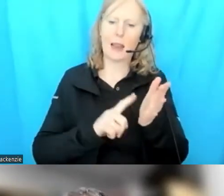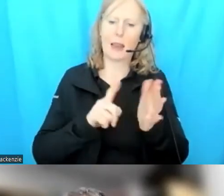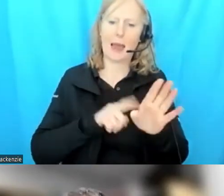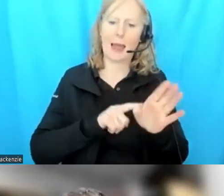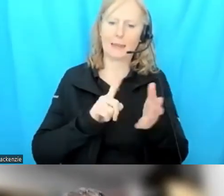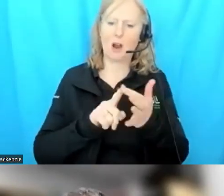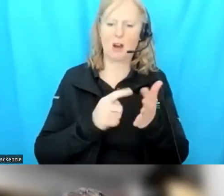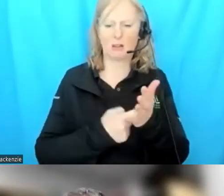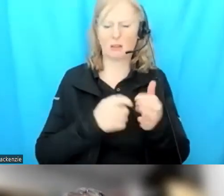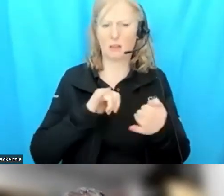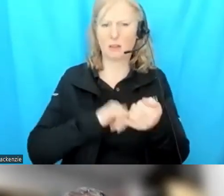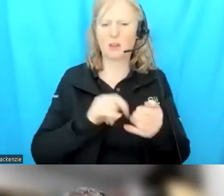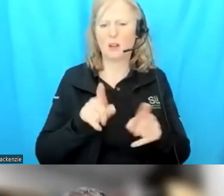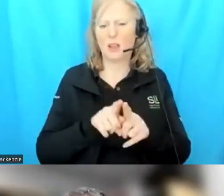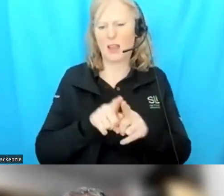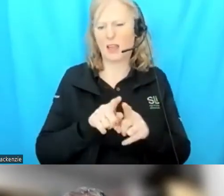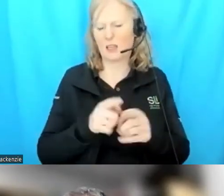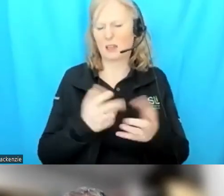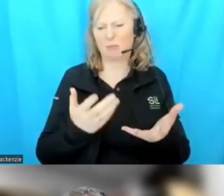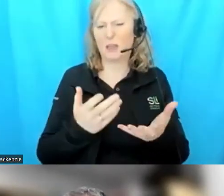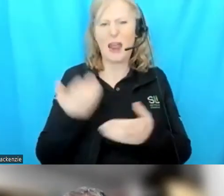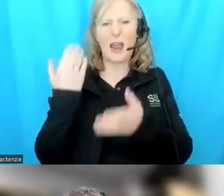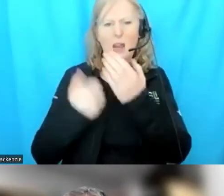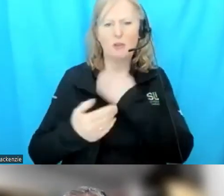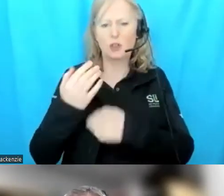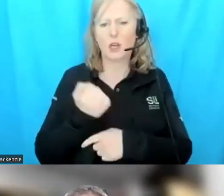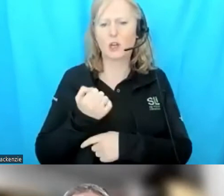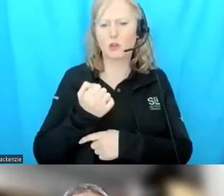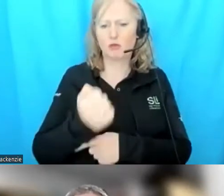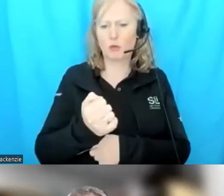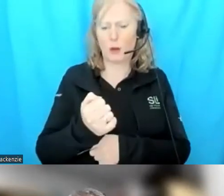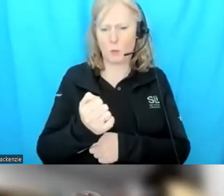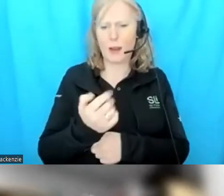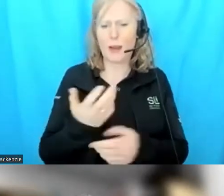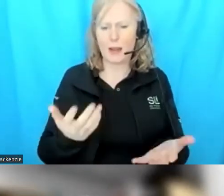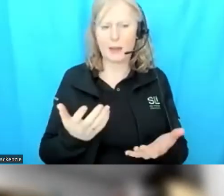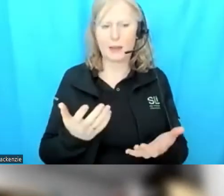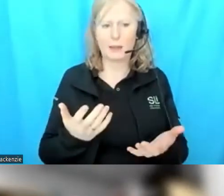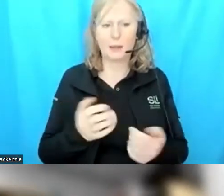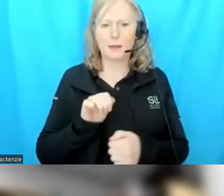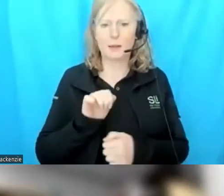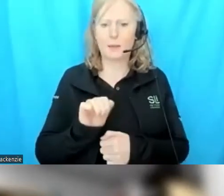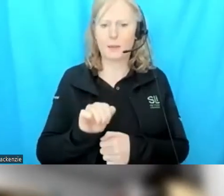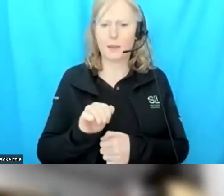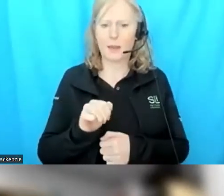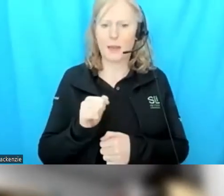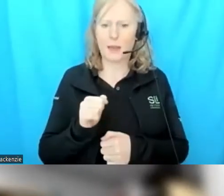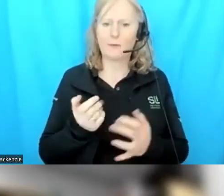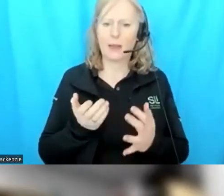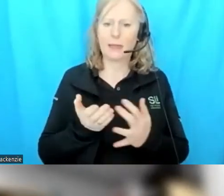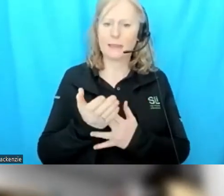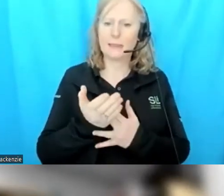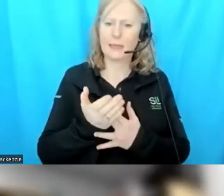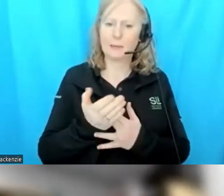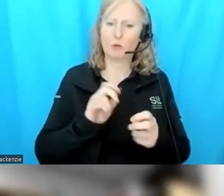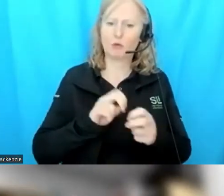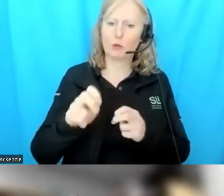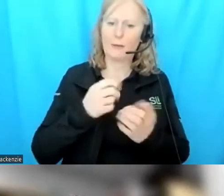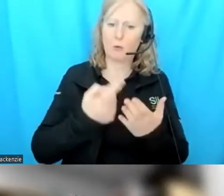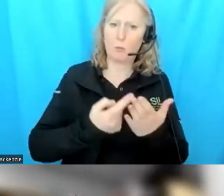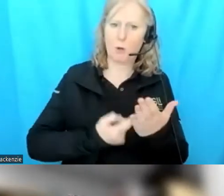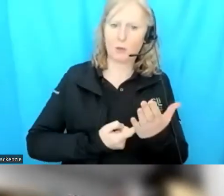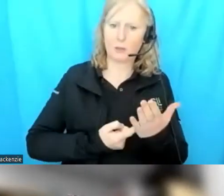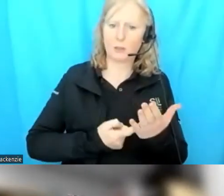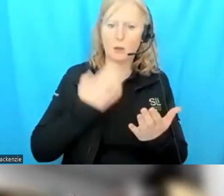kind of like charter operators or heritage railways. So they need an accessible travel policy when they run, part